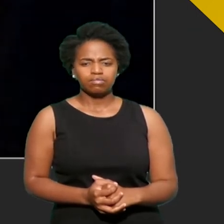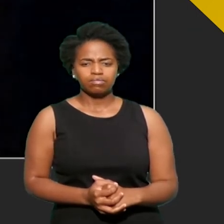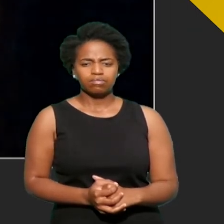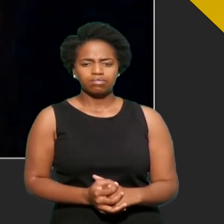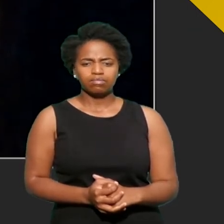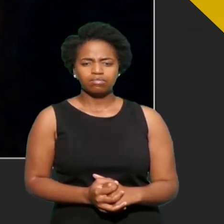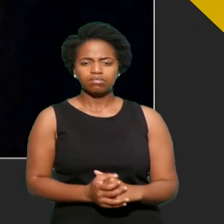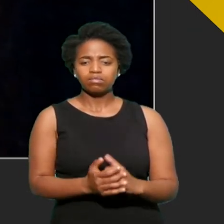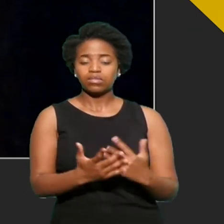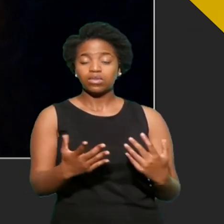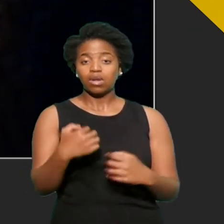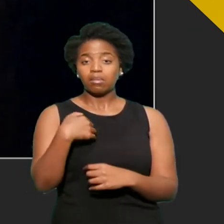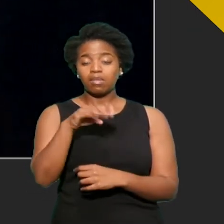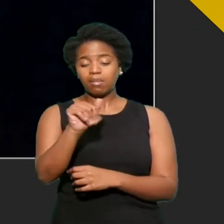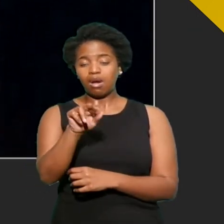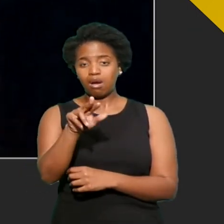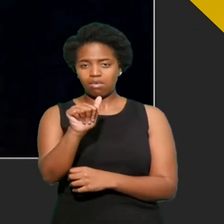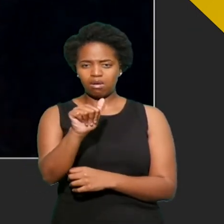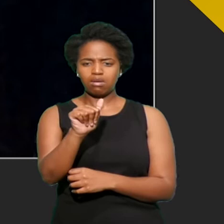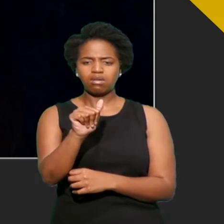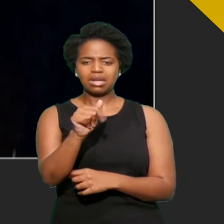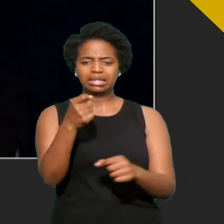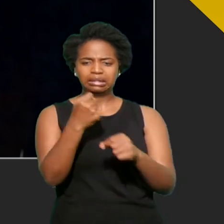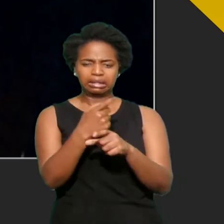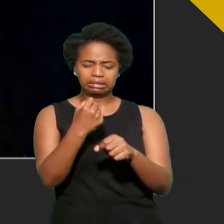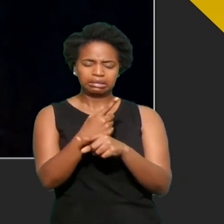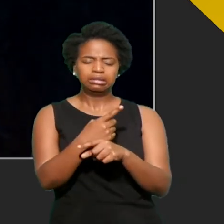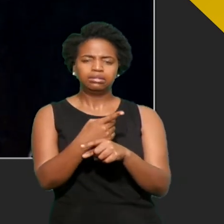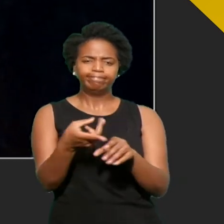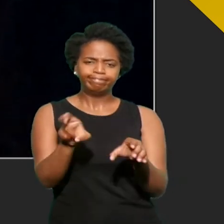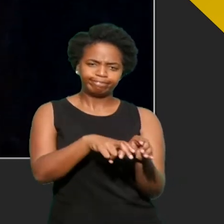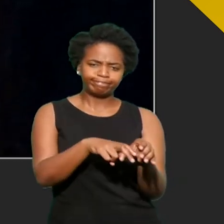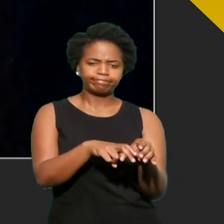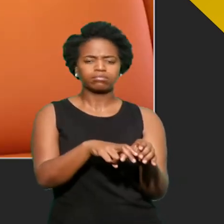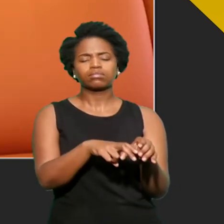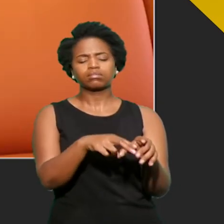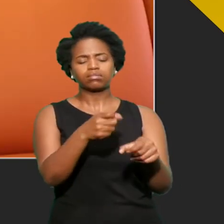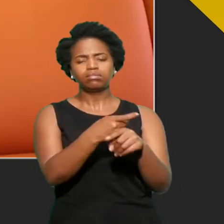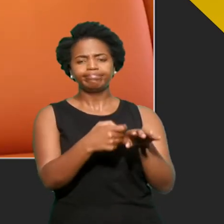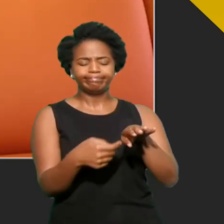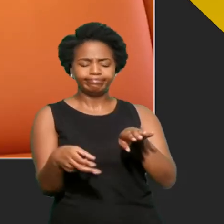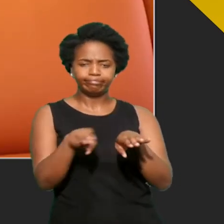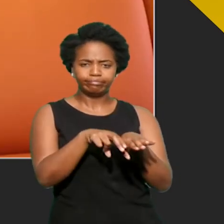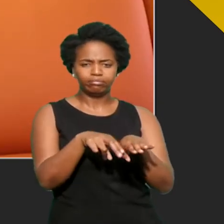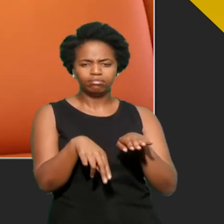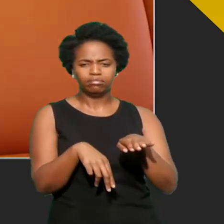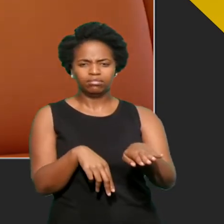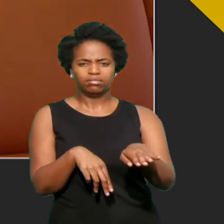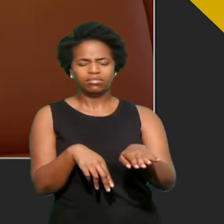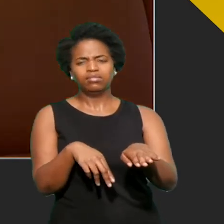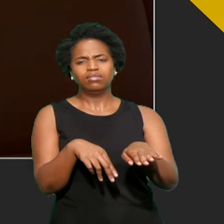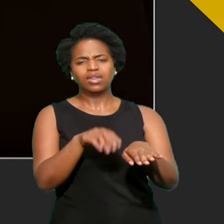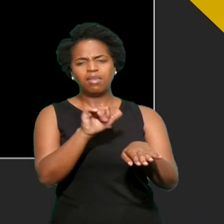So Hansekili Kotsileng Eyankopara, I think 30 minutes later, I get calls from unknown numbers.